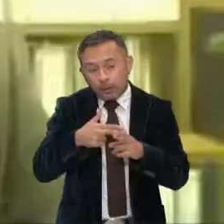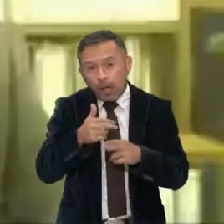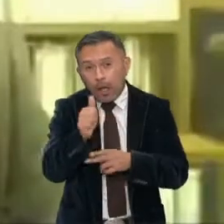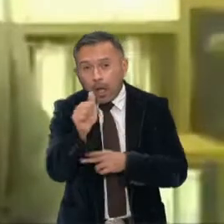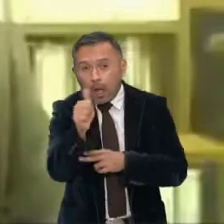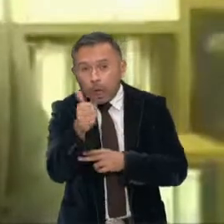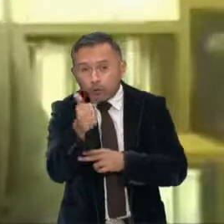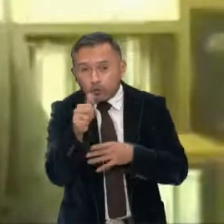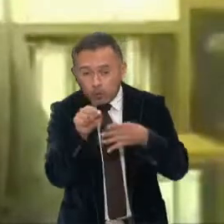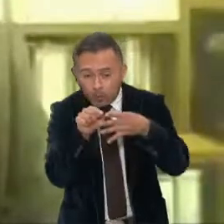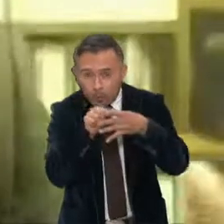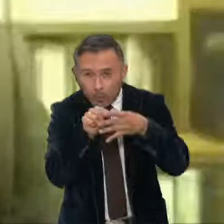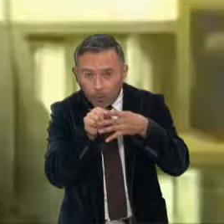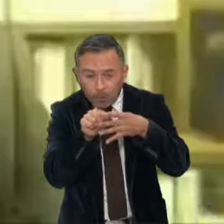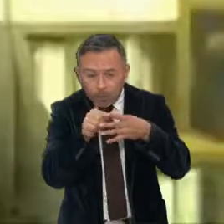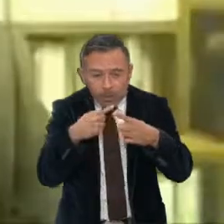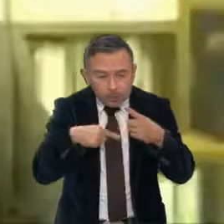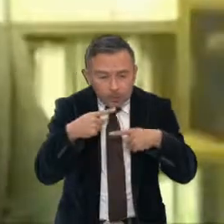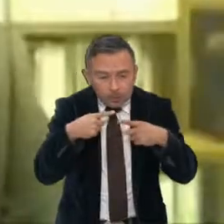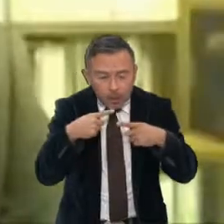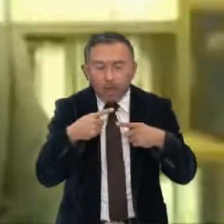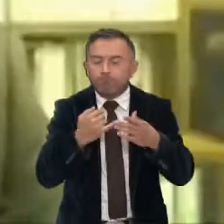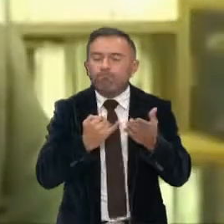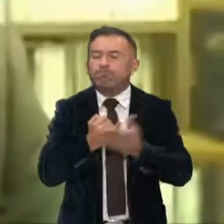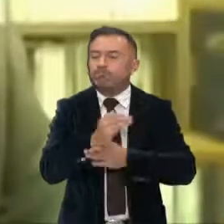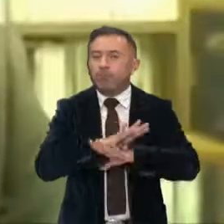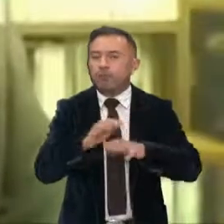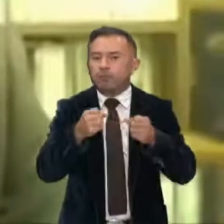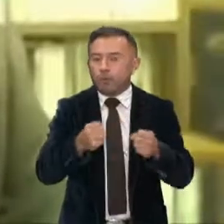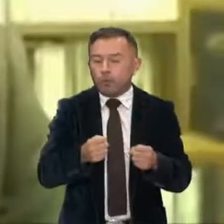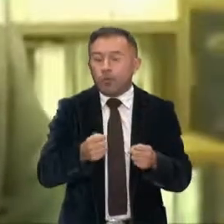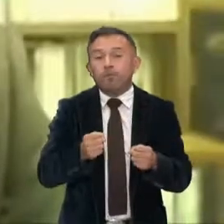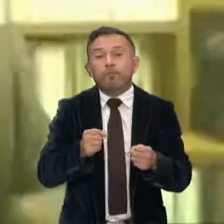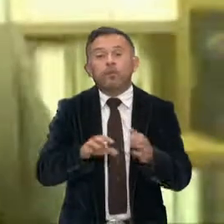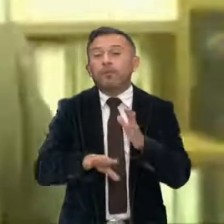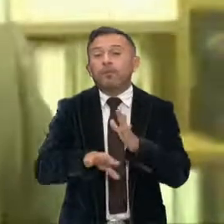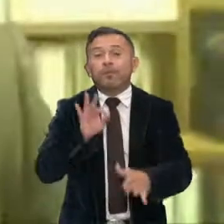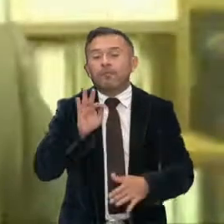which was done in the first day of August, we were certain